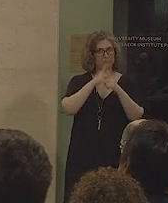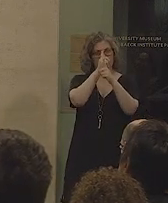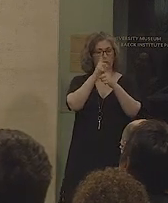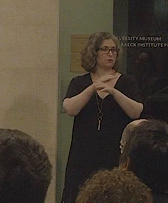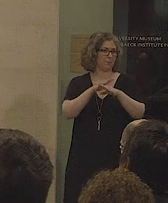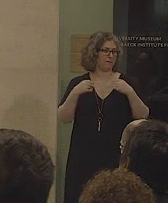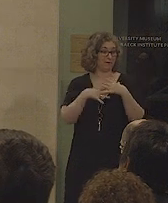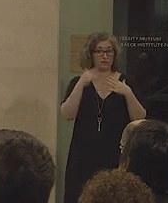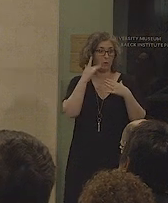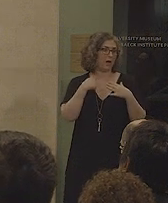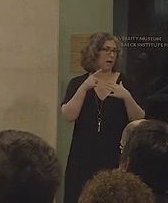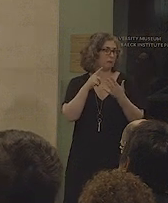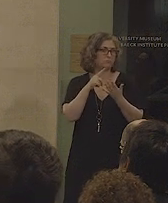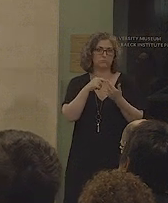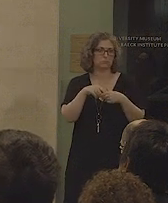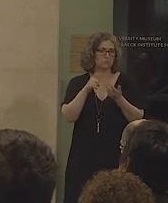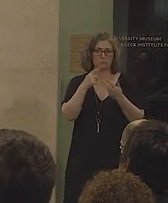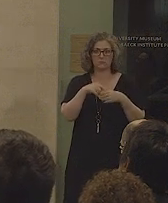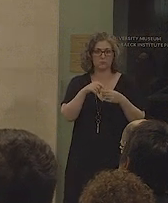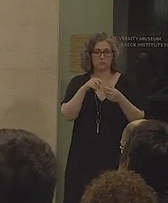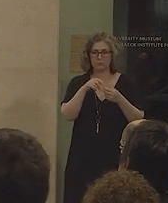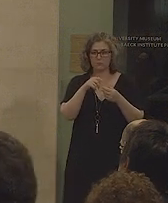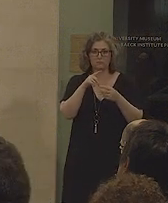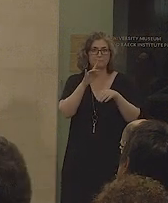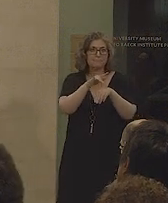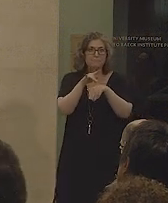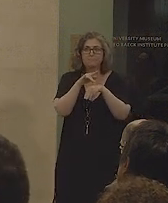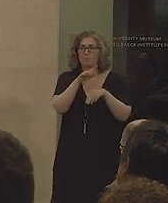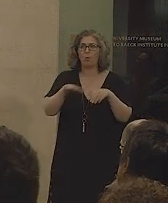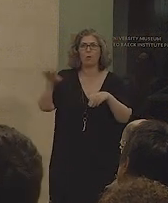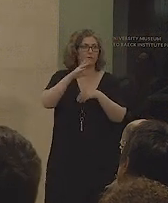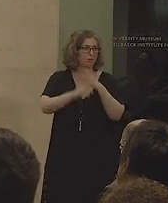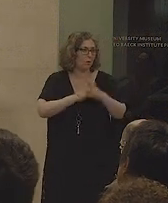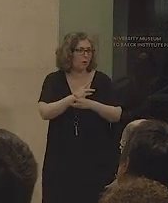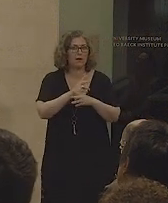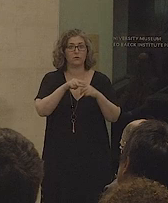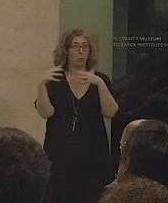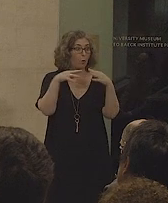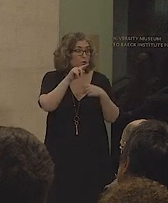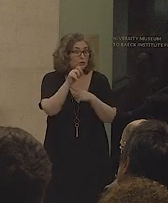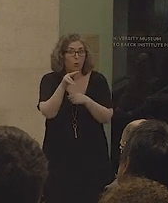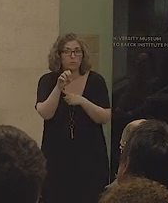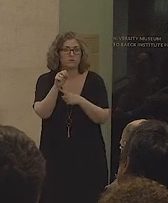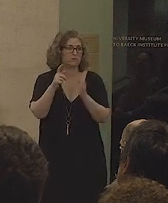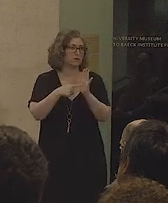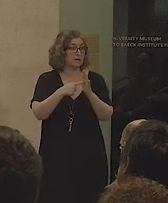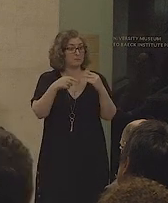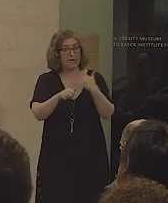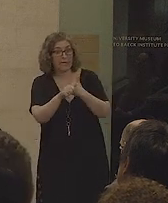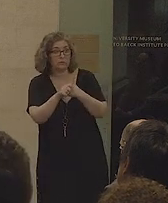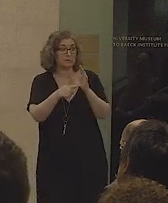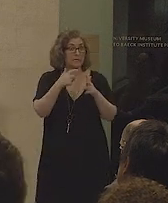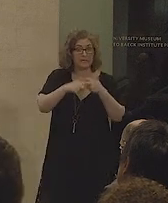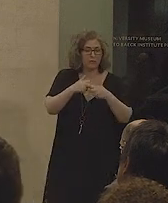I'm a journalist and I've traveled to war zones and continue to report on stories that are sometimes difficult and sometimes dangerous. But